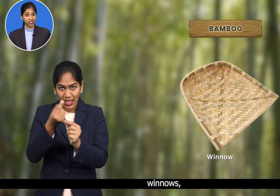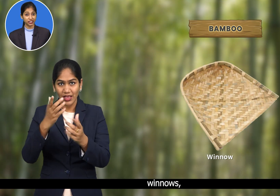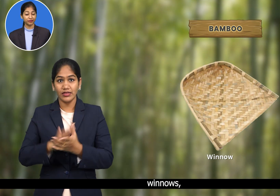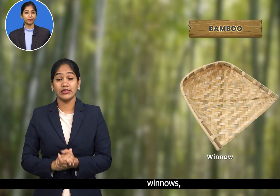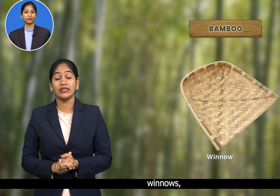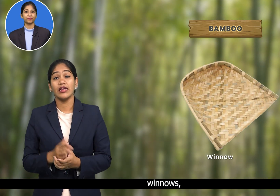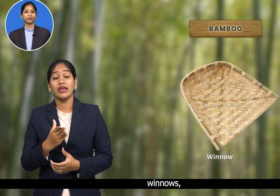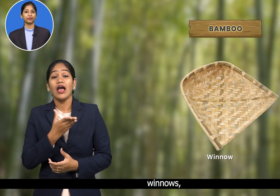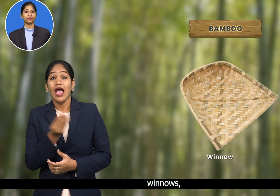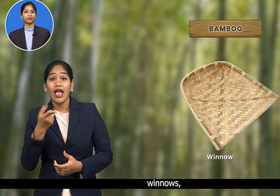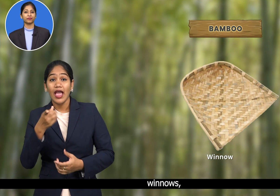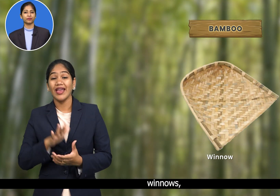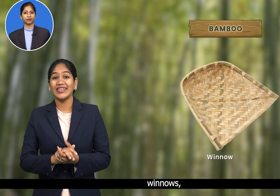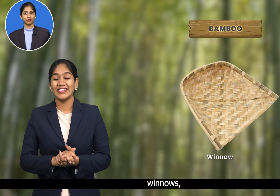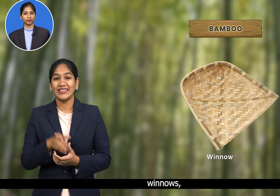windows,